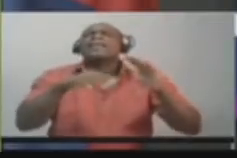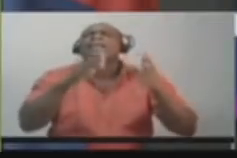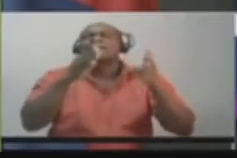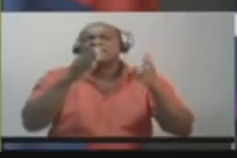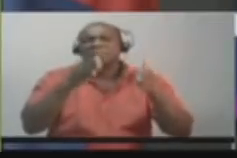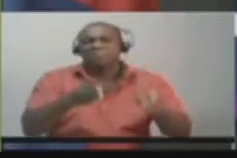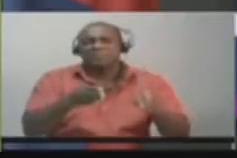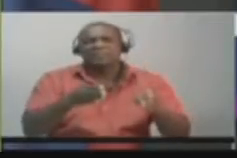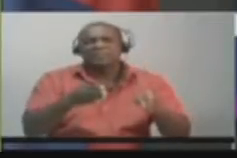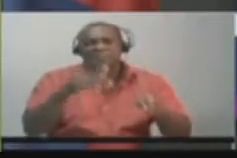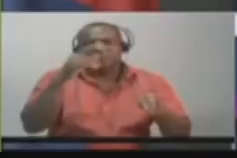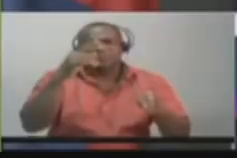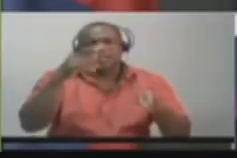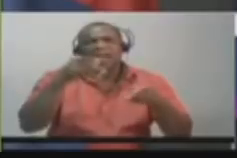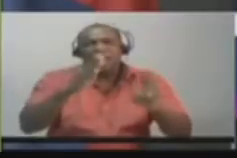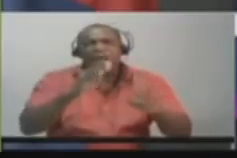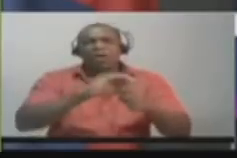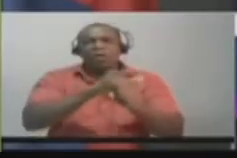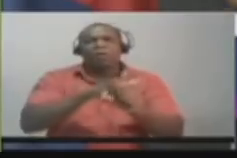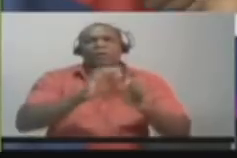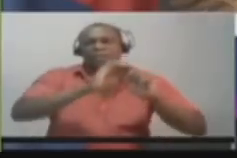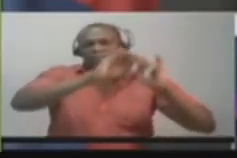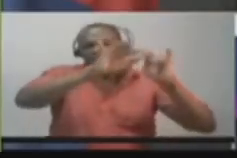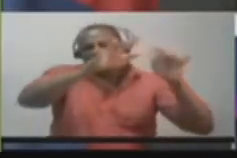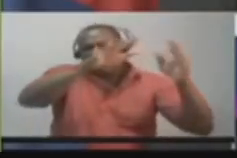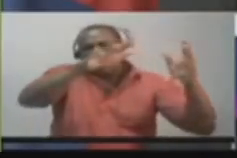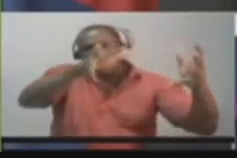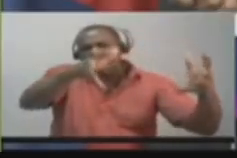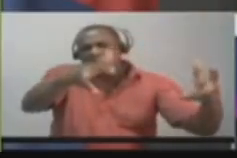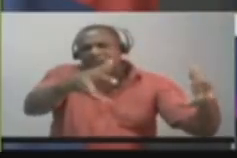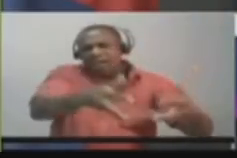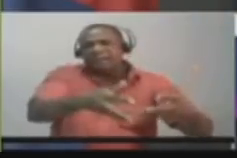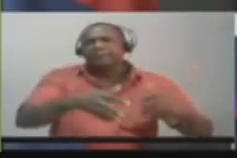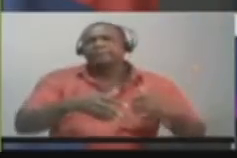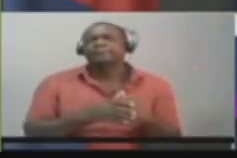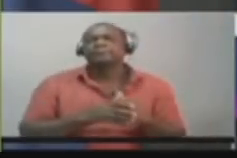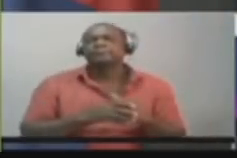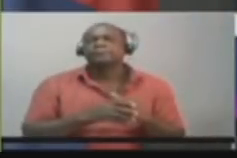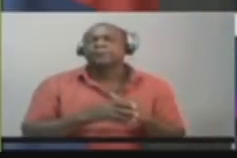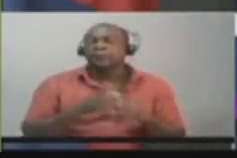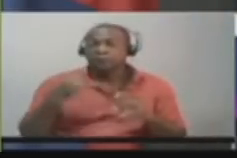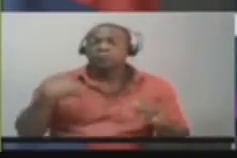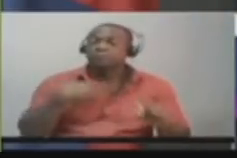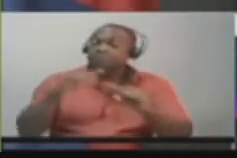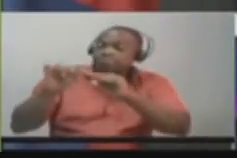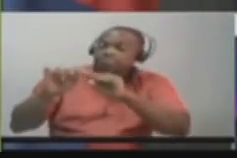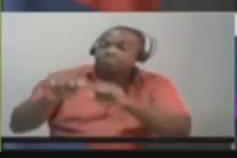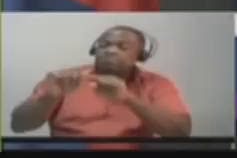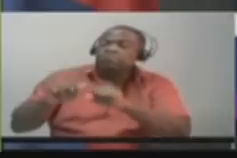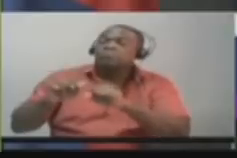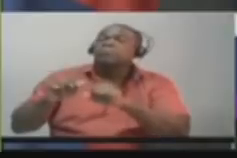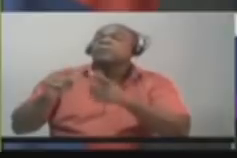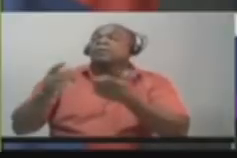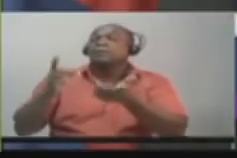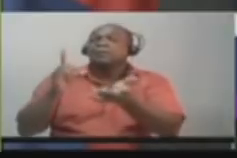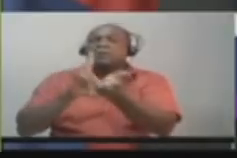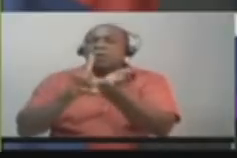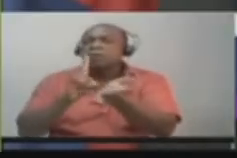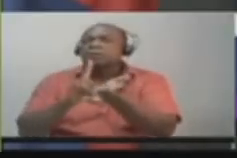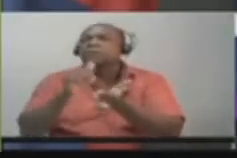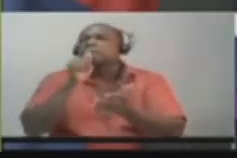population. So we are relying on the minister and his team and the private sector, who's doing a wonderful job. At this point, I want to thank all